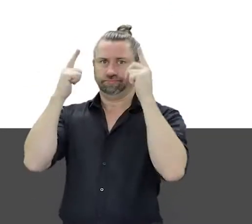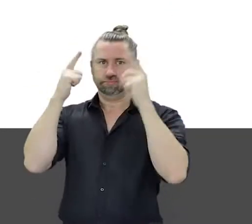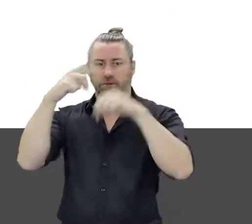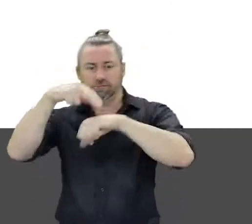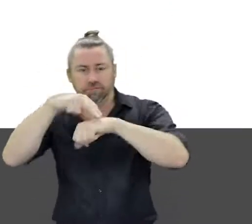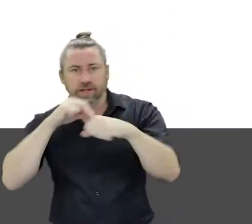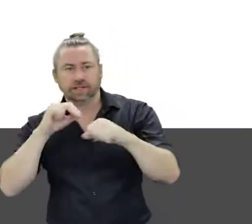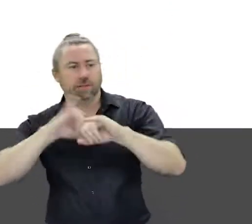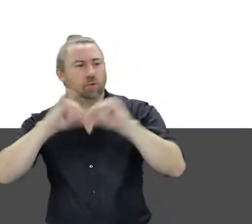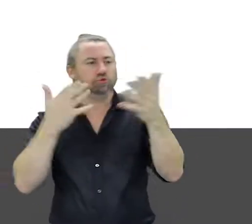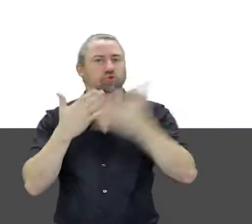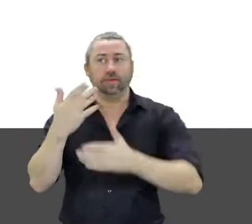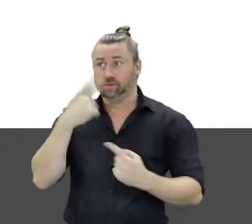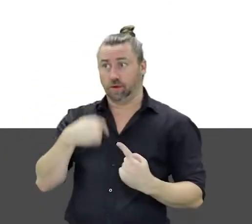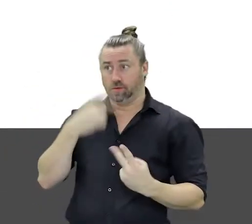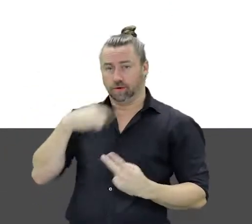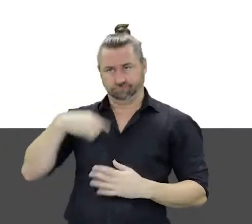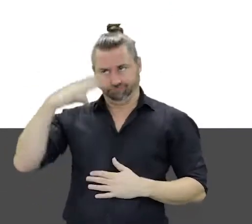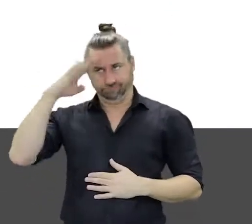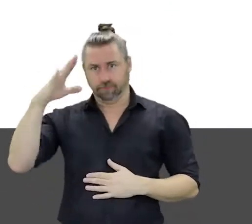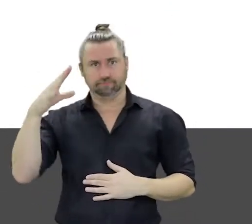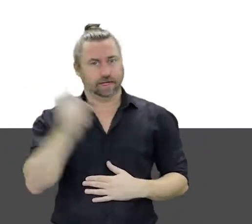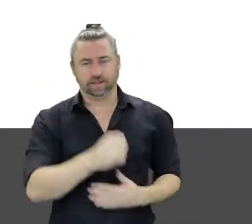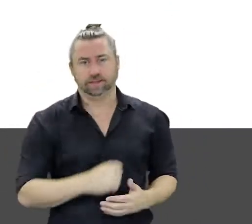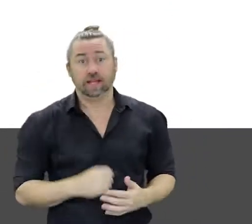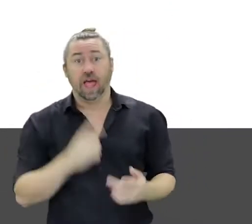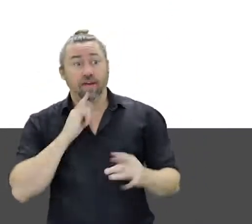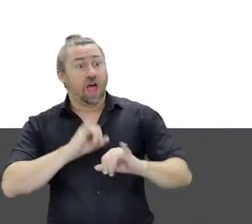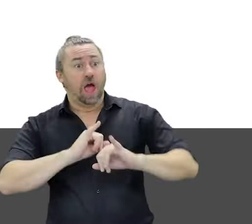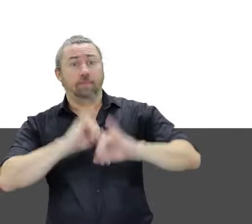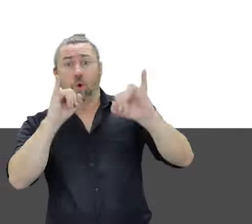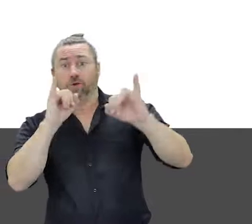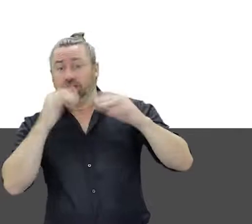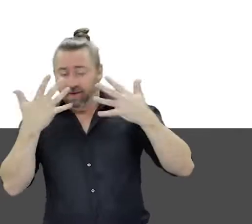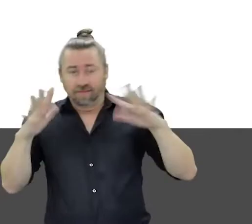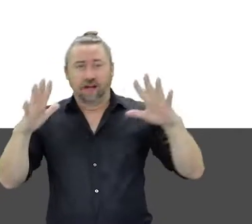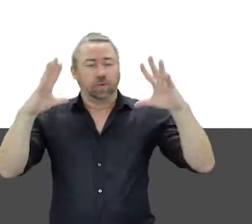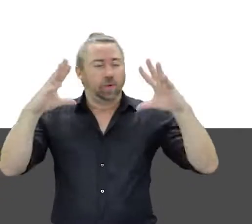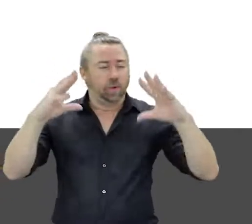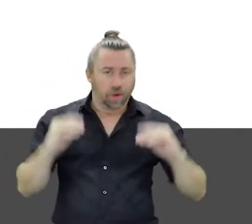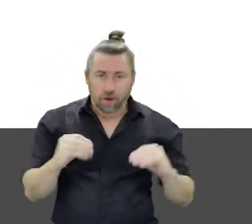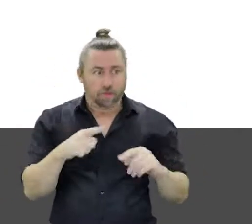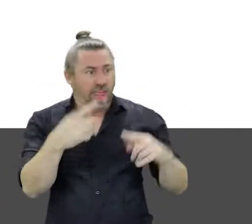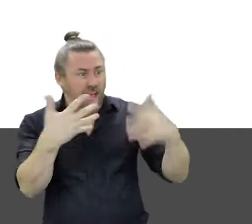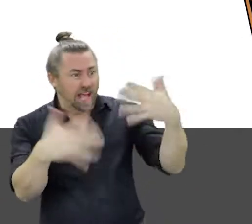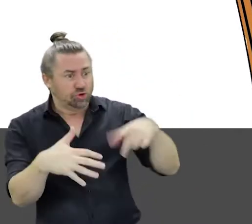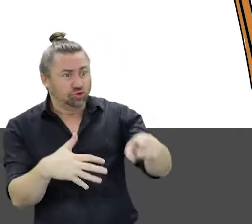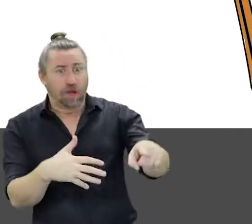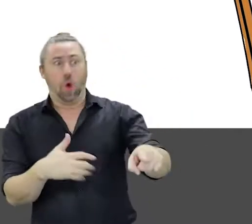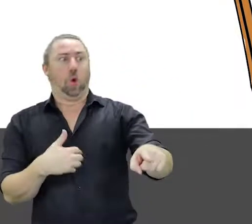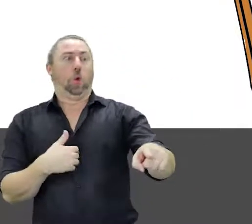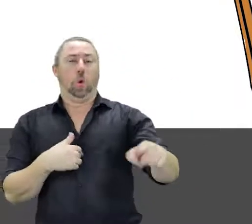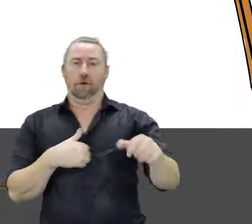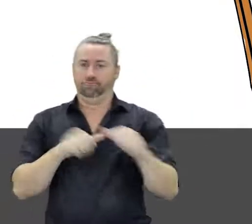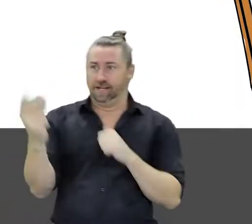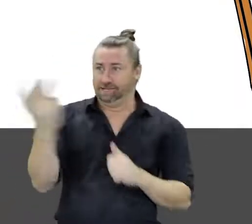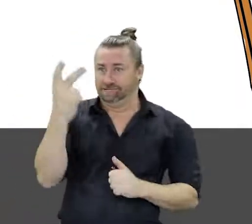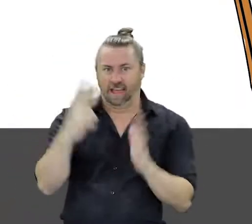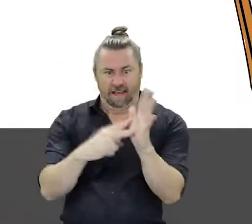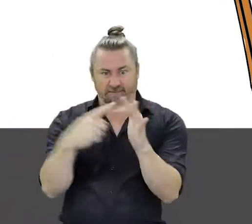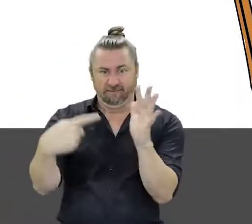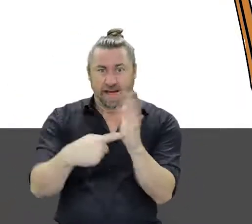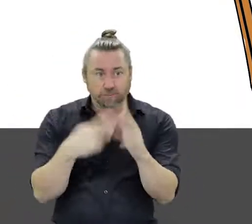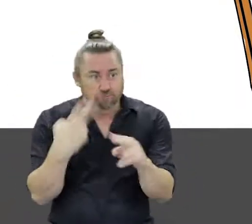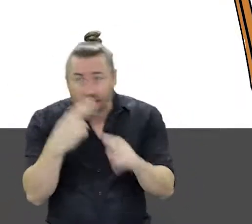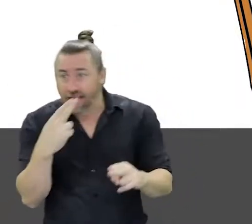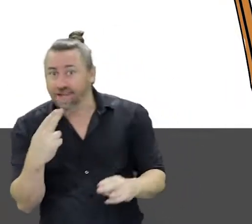After the emergency, if your animals are injured, seek veterinary treatment as soon as possible. If your animals are